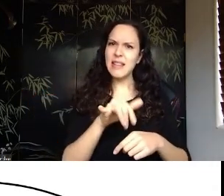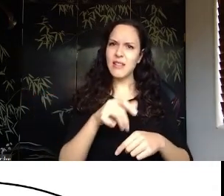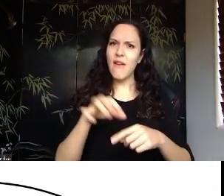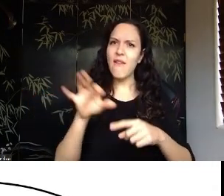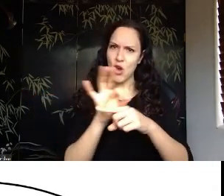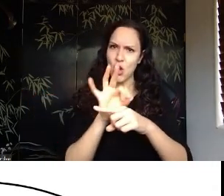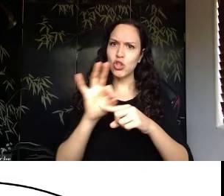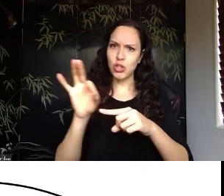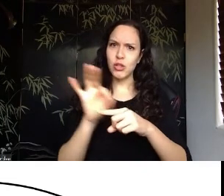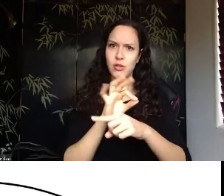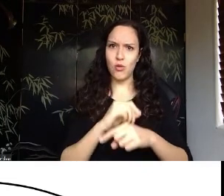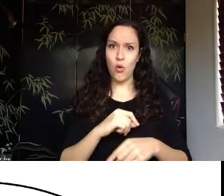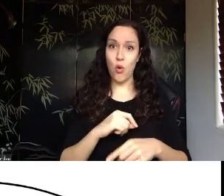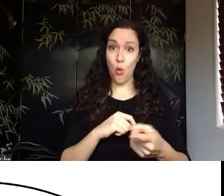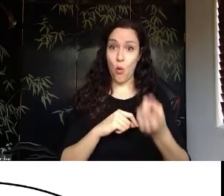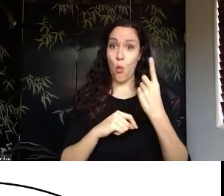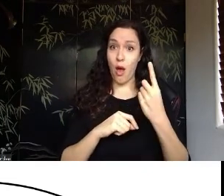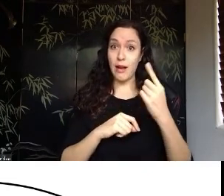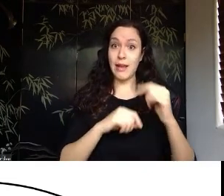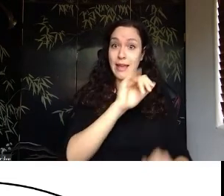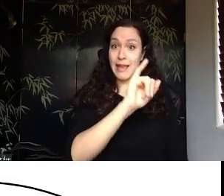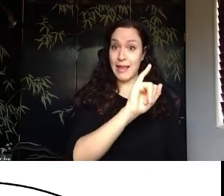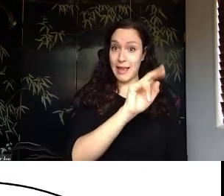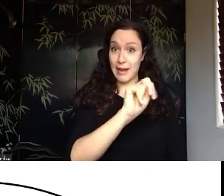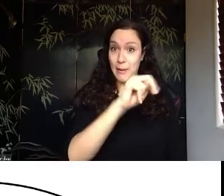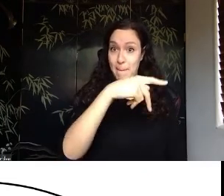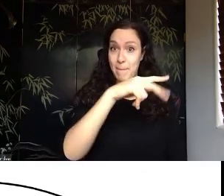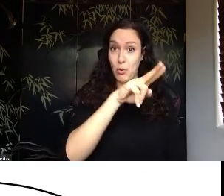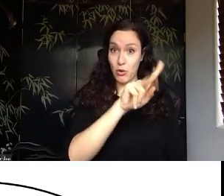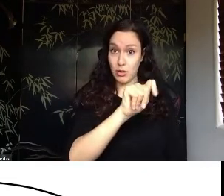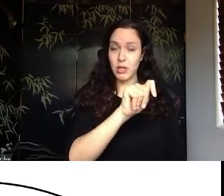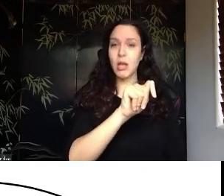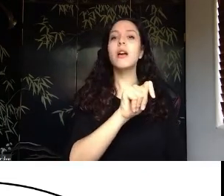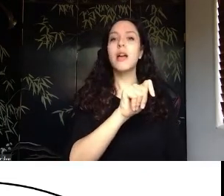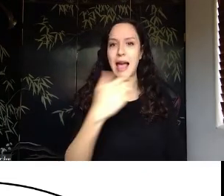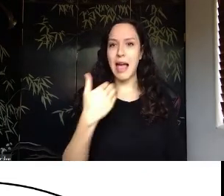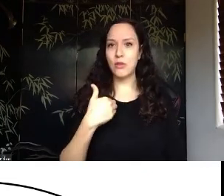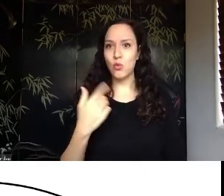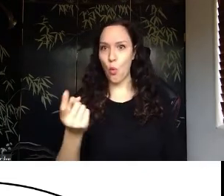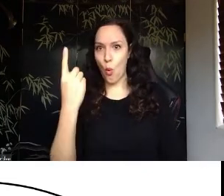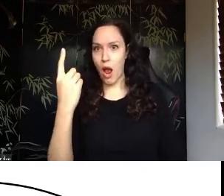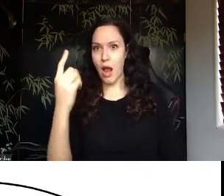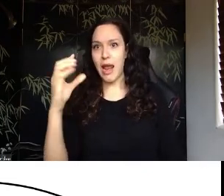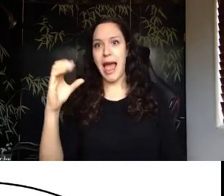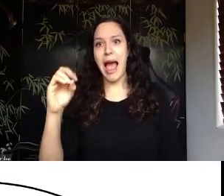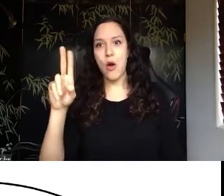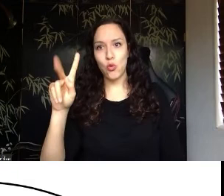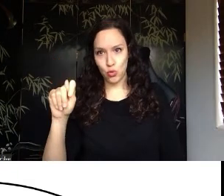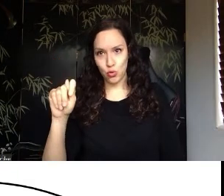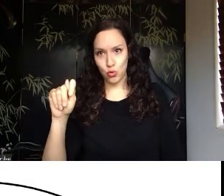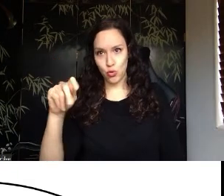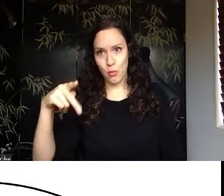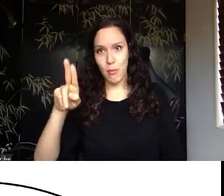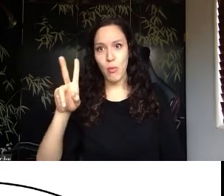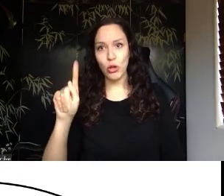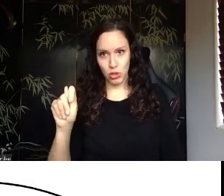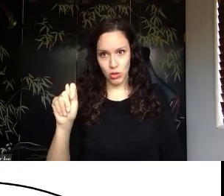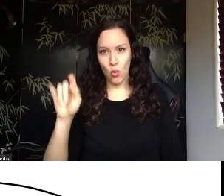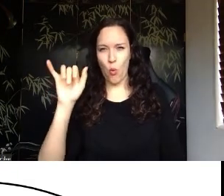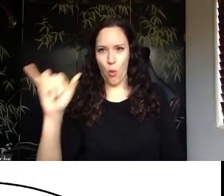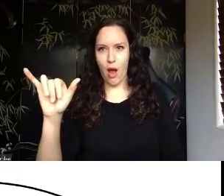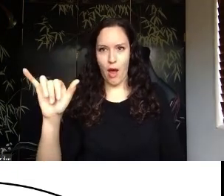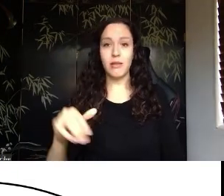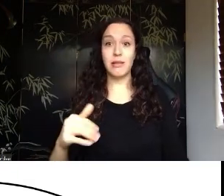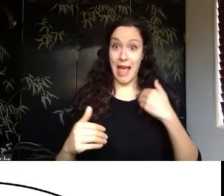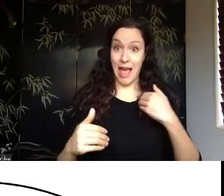where each input has exactly one output, meaning that if I give you an x value, it will only have one y value each and